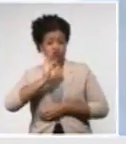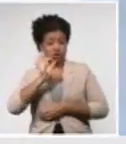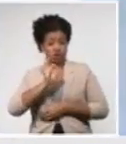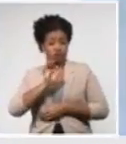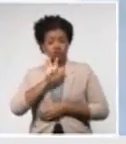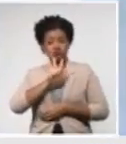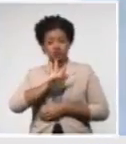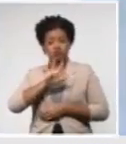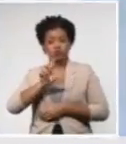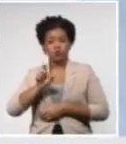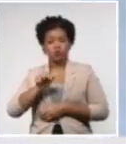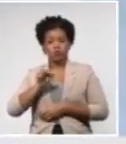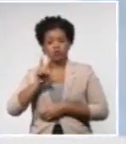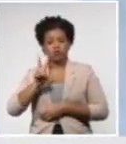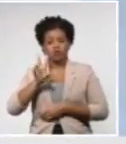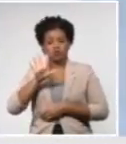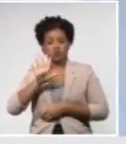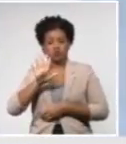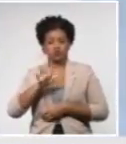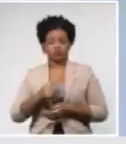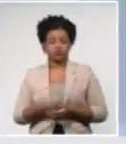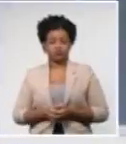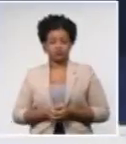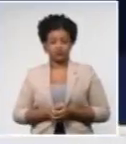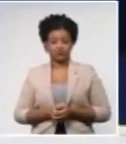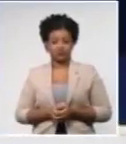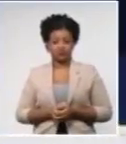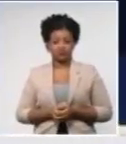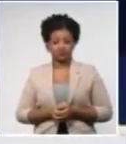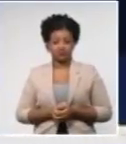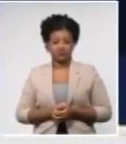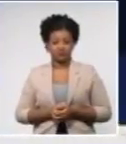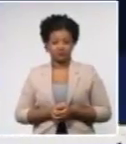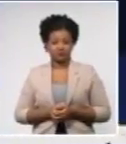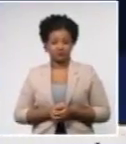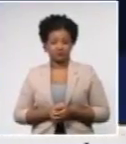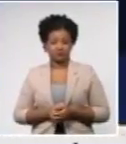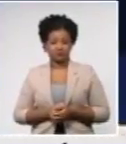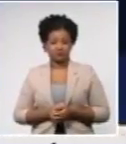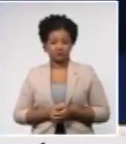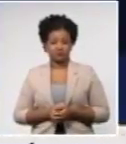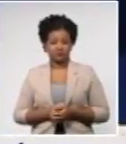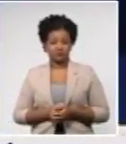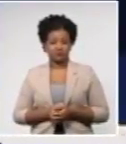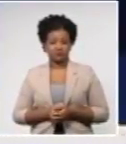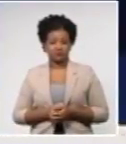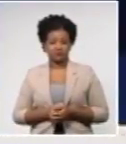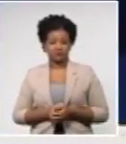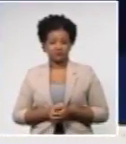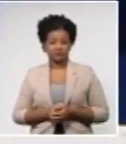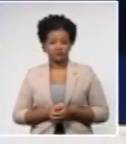3,335 people died in the region of the Americas, accumulating